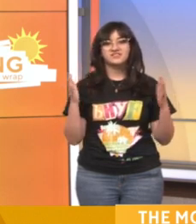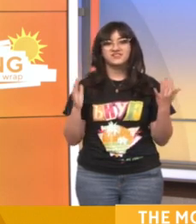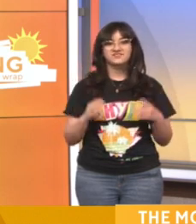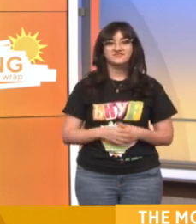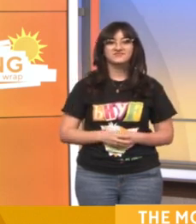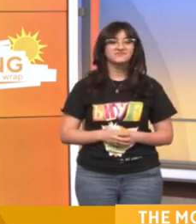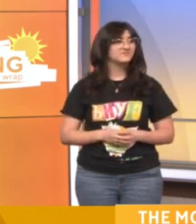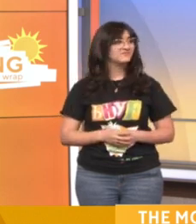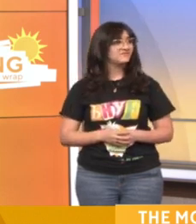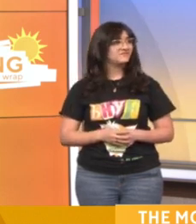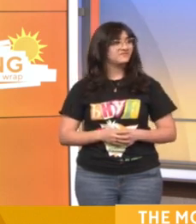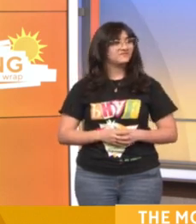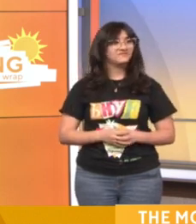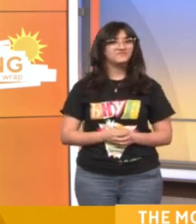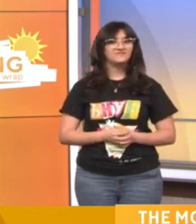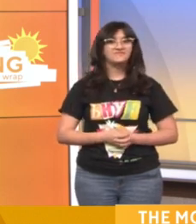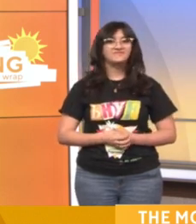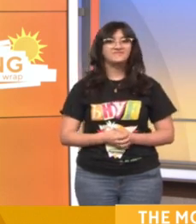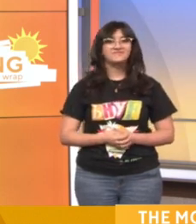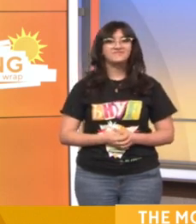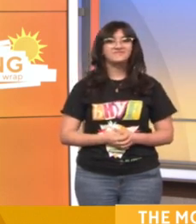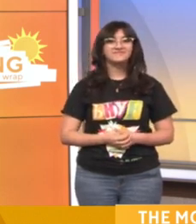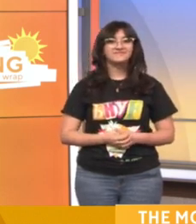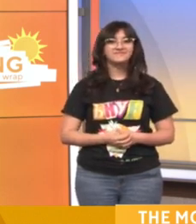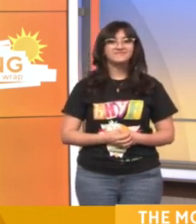spoilers? I mean,